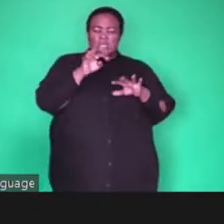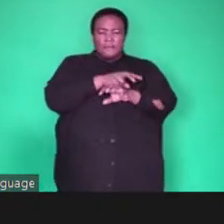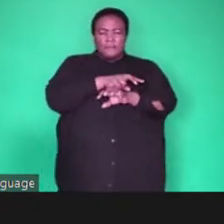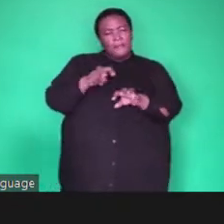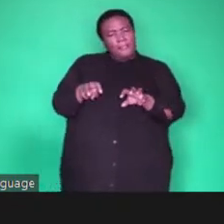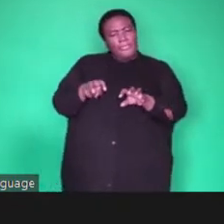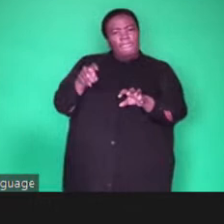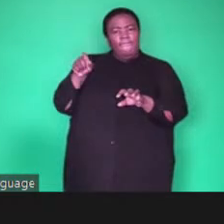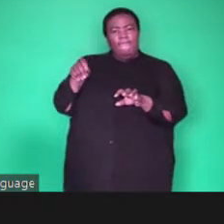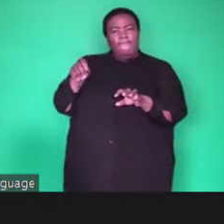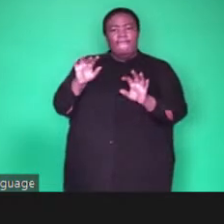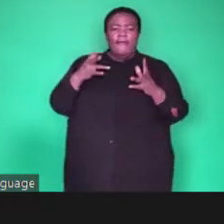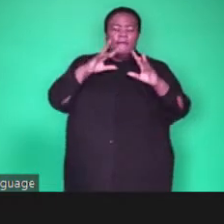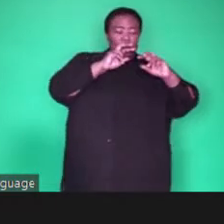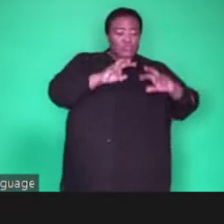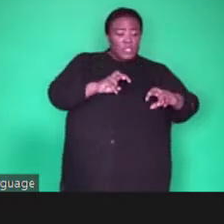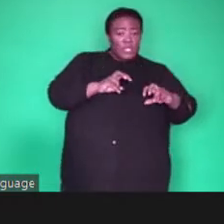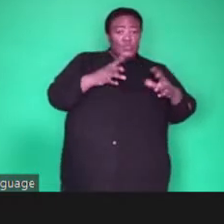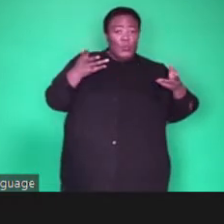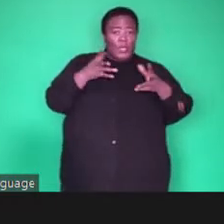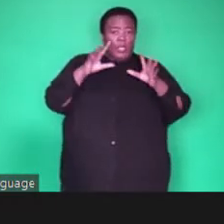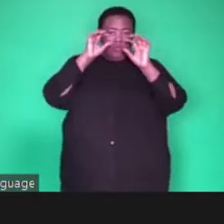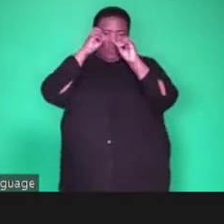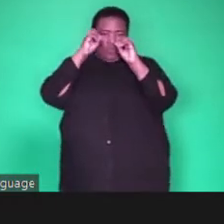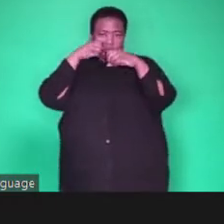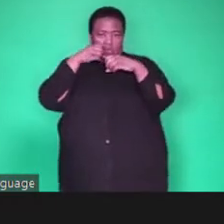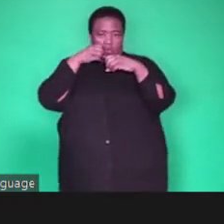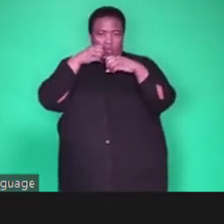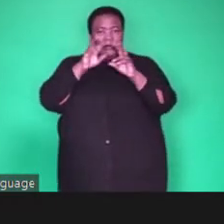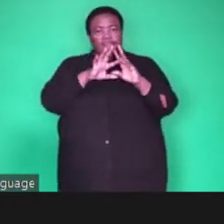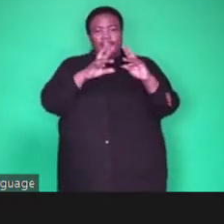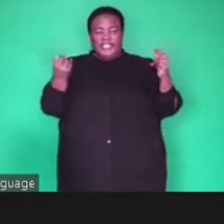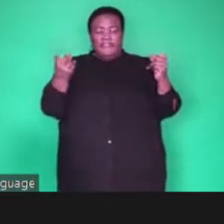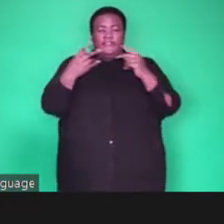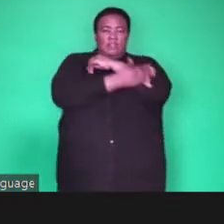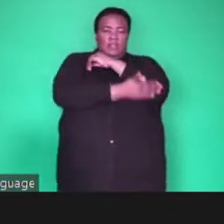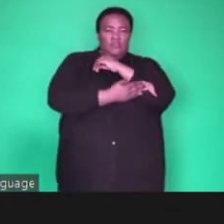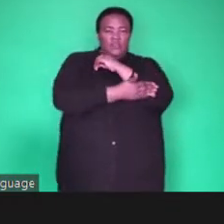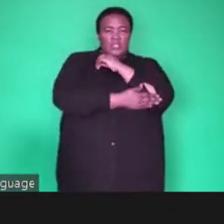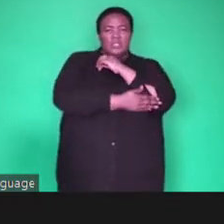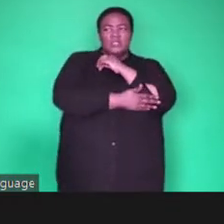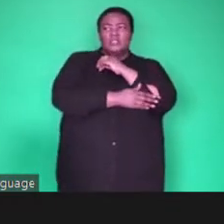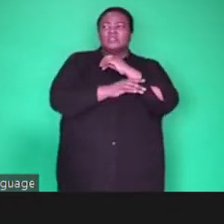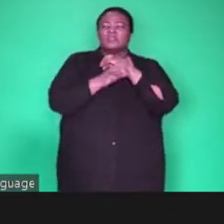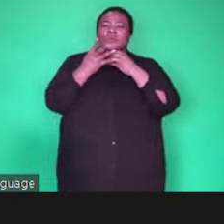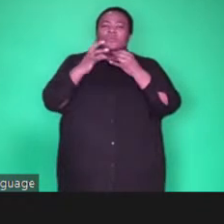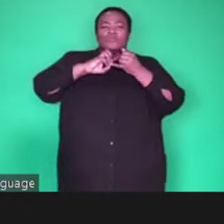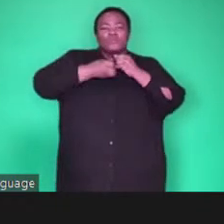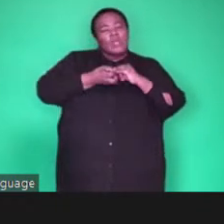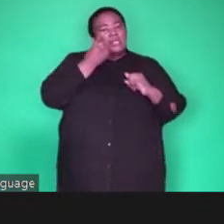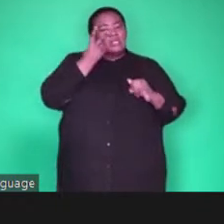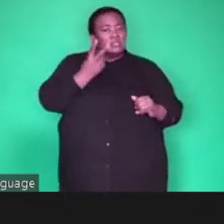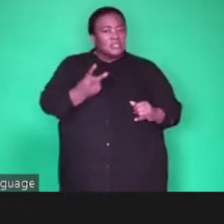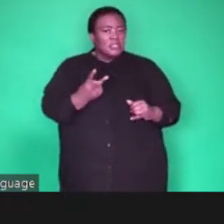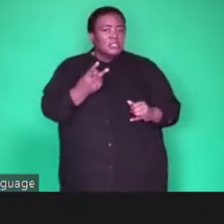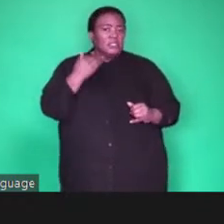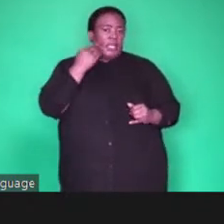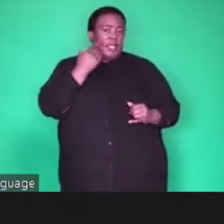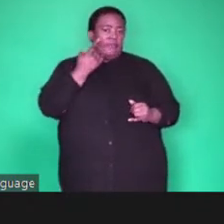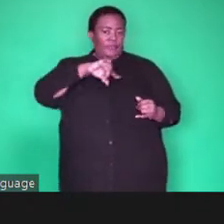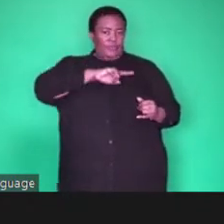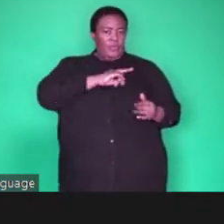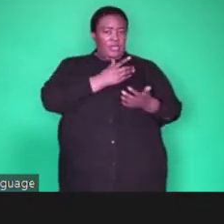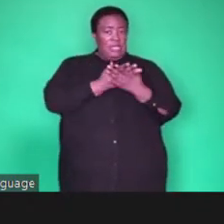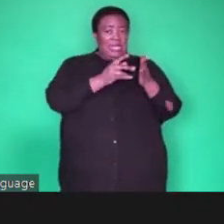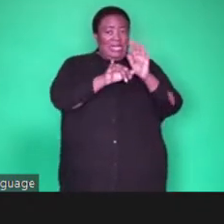terms searched on Google in different countries to sort of try and see if we could identify